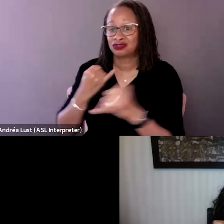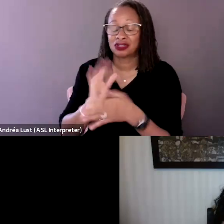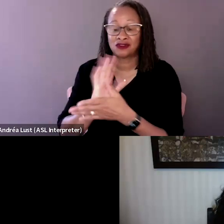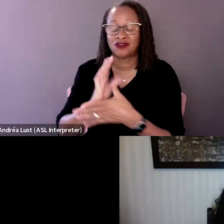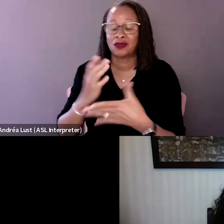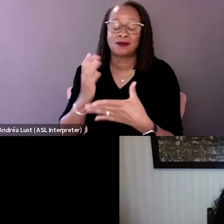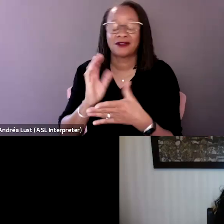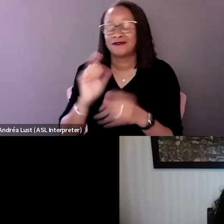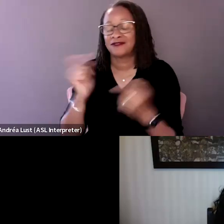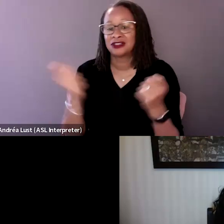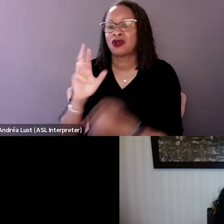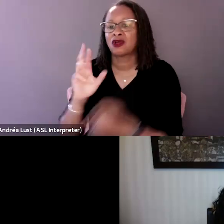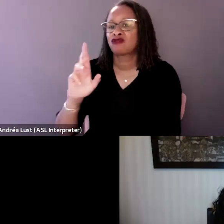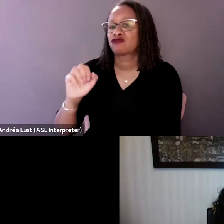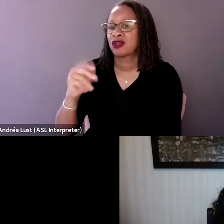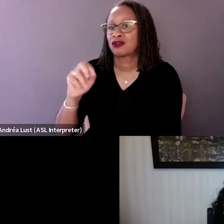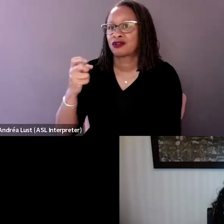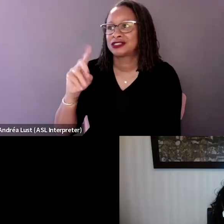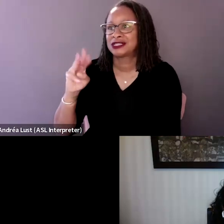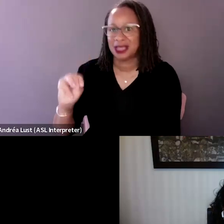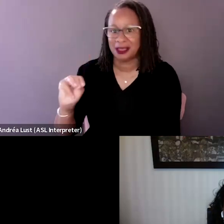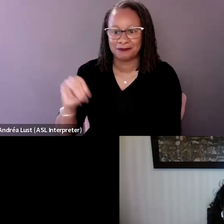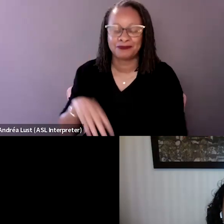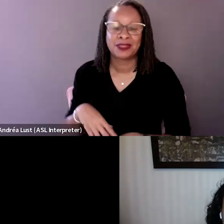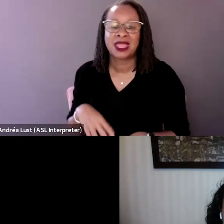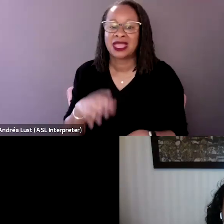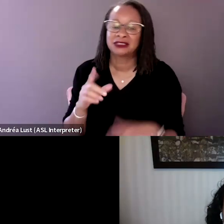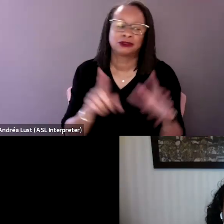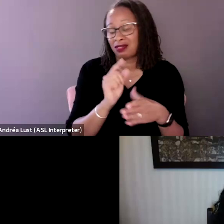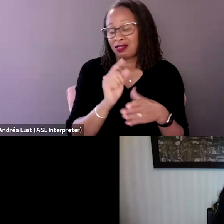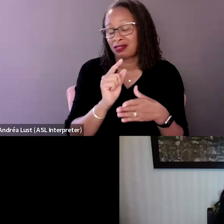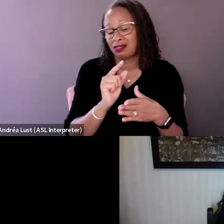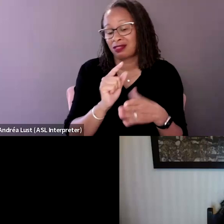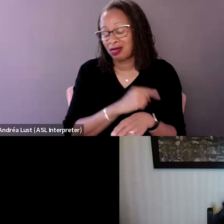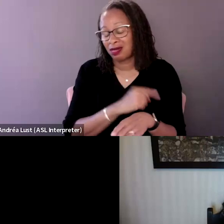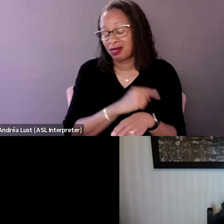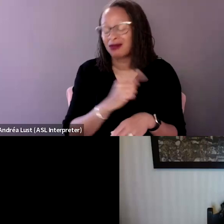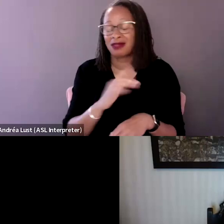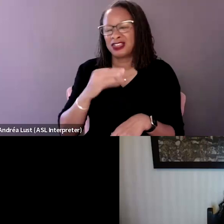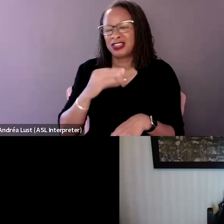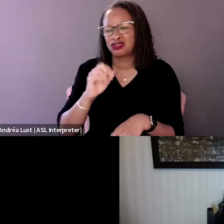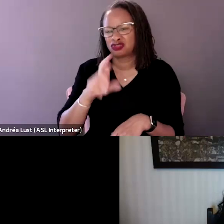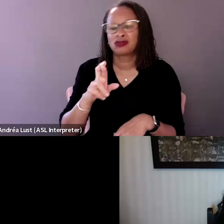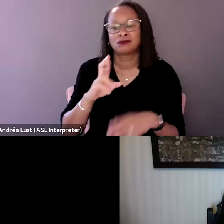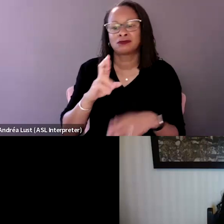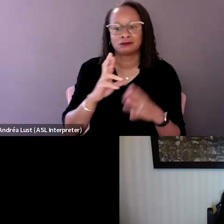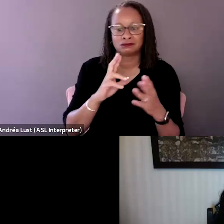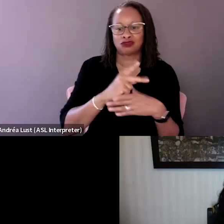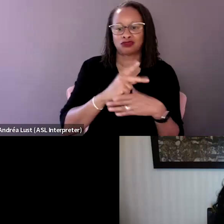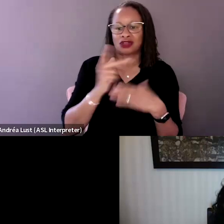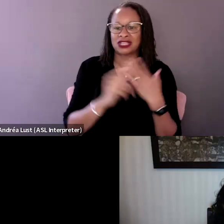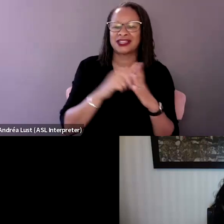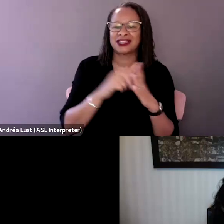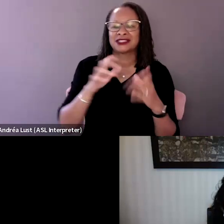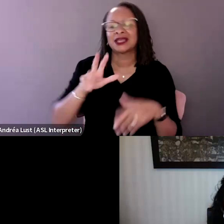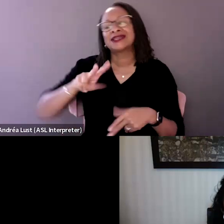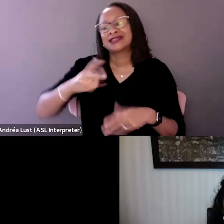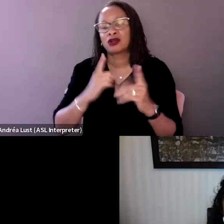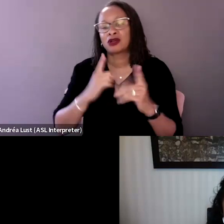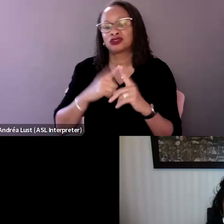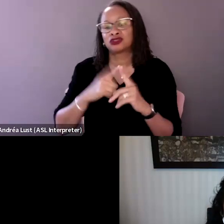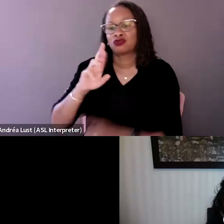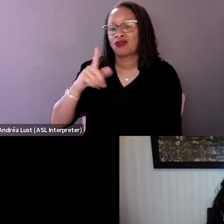Rotterdam and has been showcased at over 50 festivals and was featured on Mubi. The film also showcased at the Venice Biennale this year as